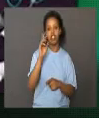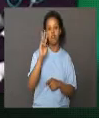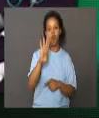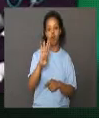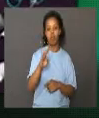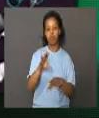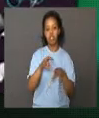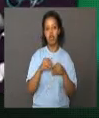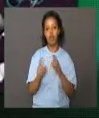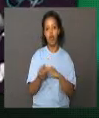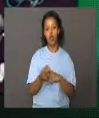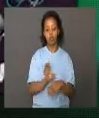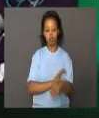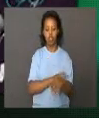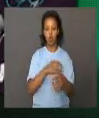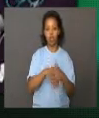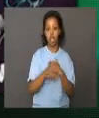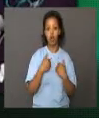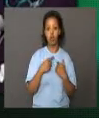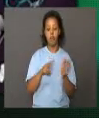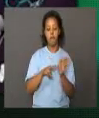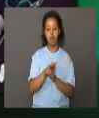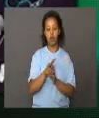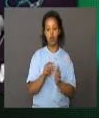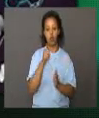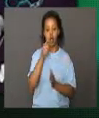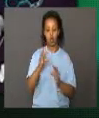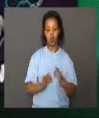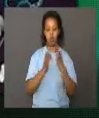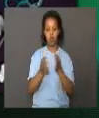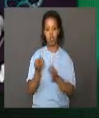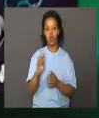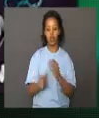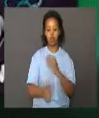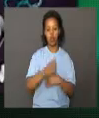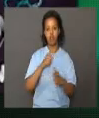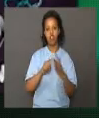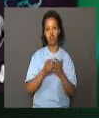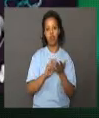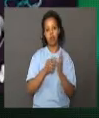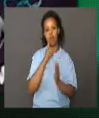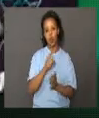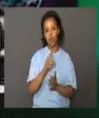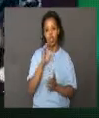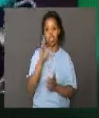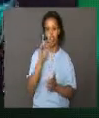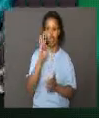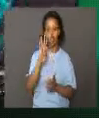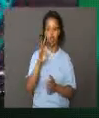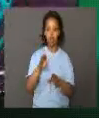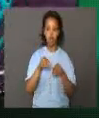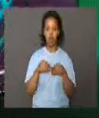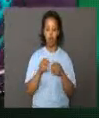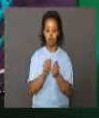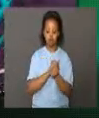lymphocytes, the virus will start to take over and infect more CD4 receptors